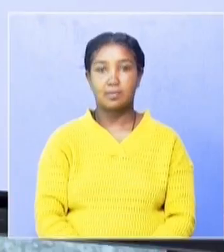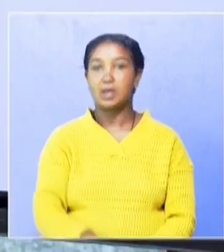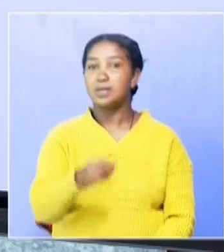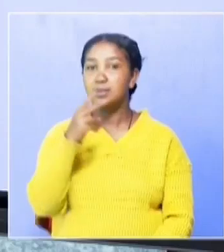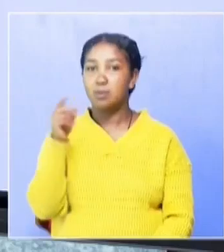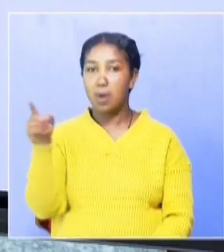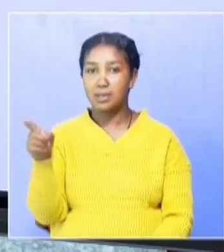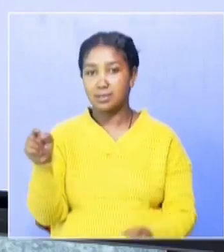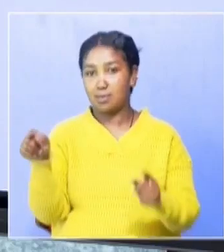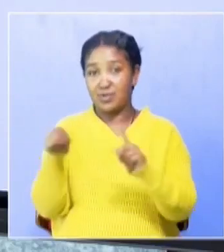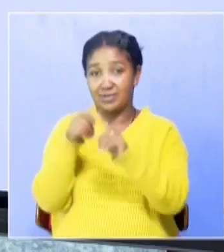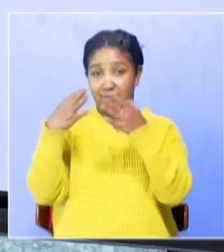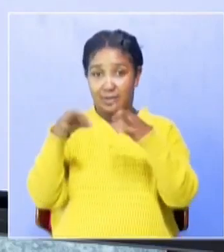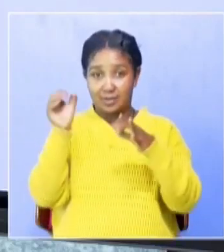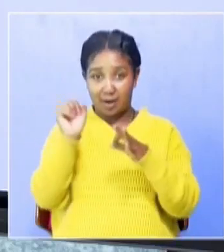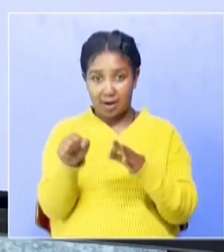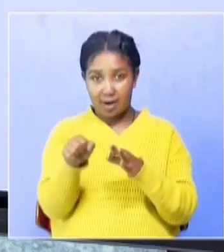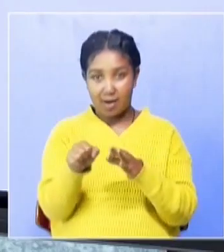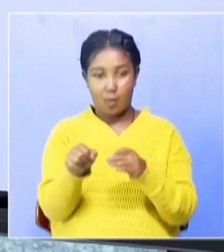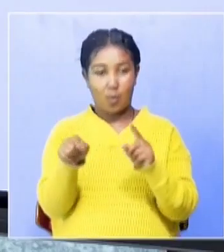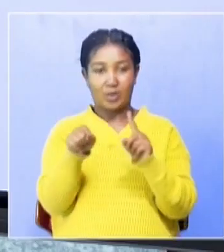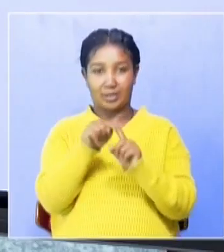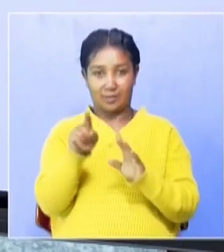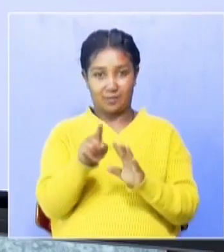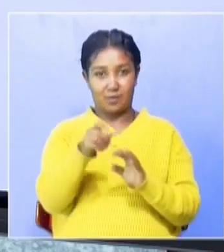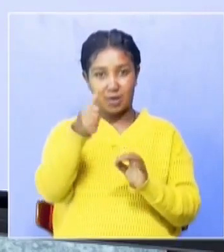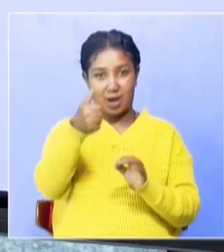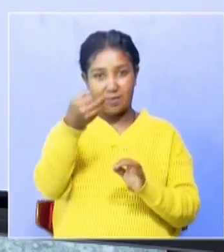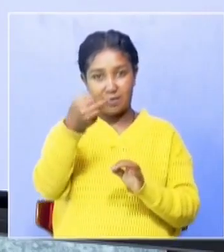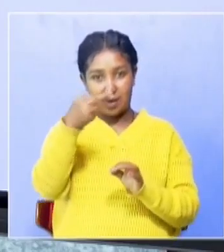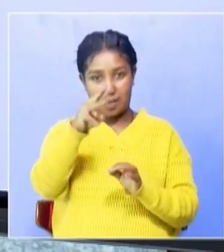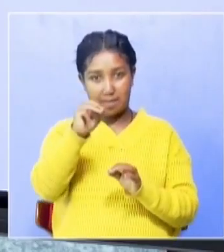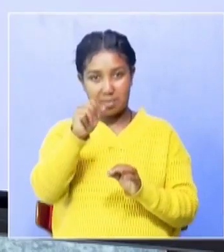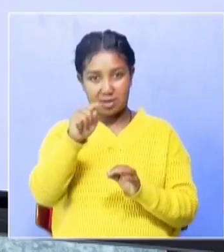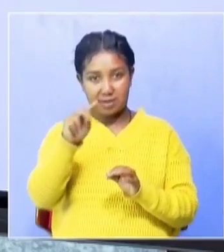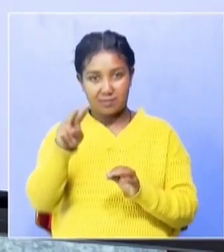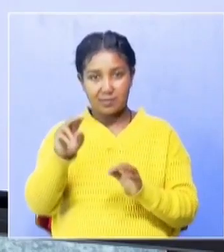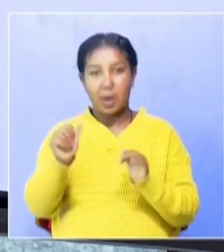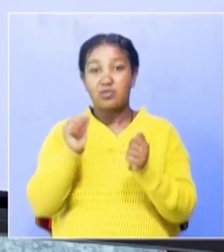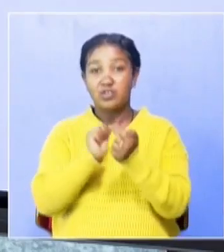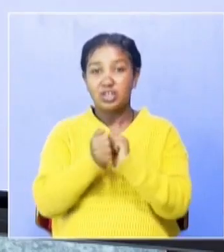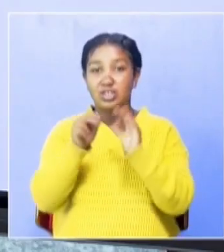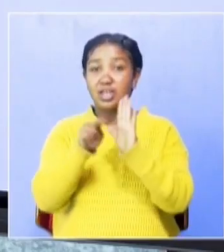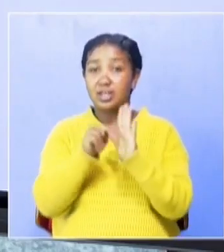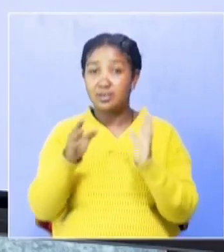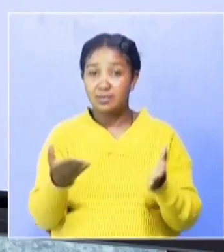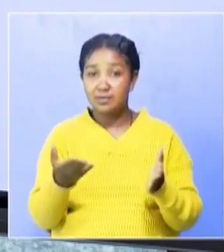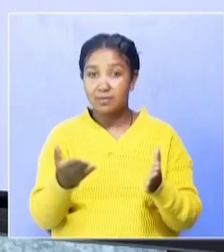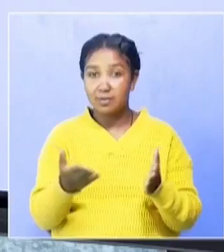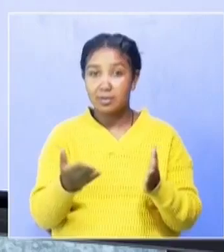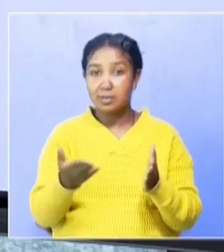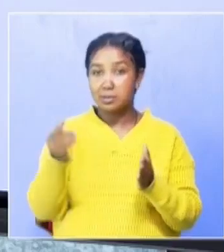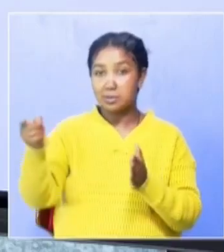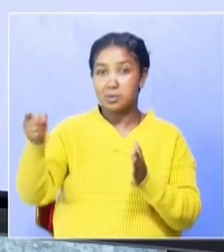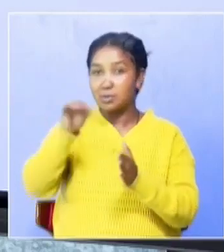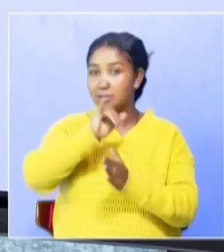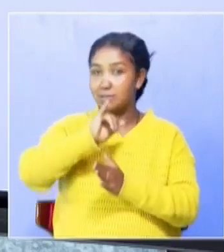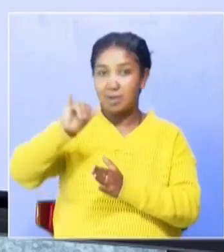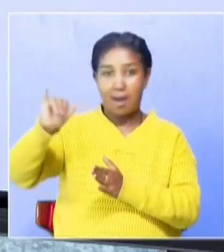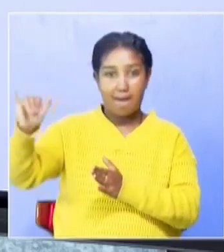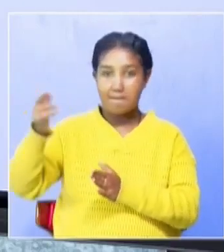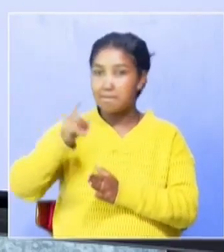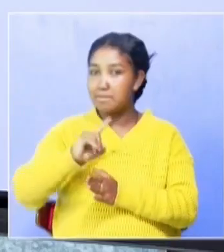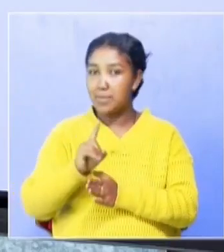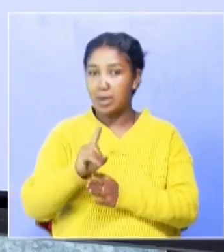This one is positive sentence or affirmative. So how can we change this one into negative? According to this one, we have